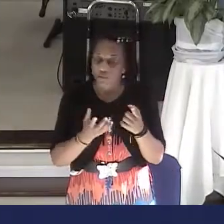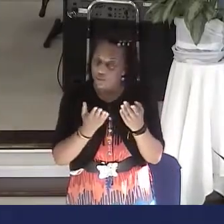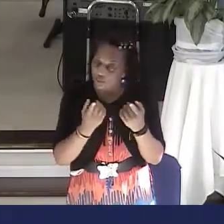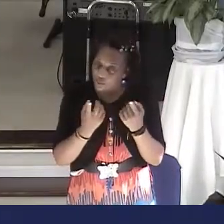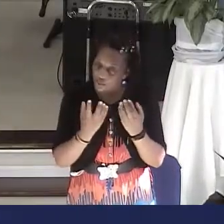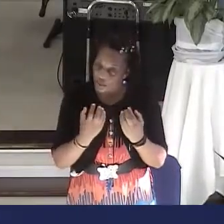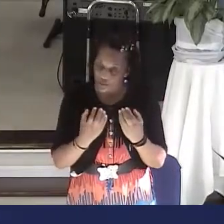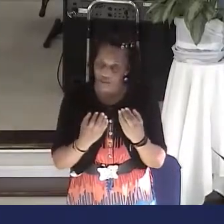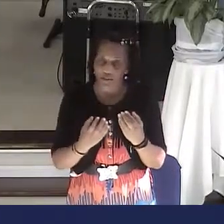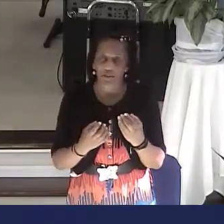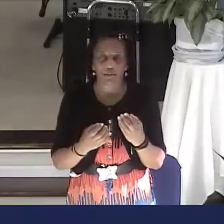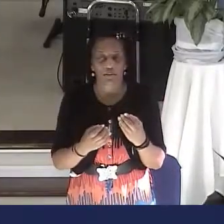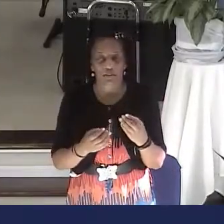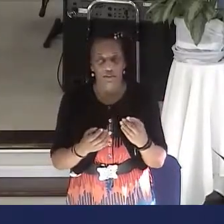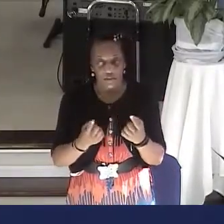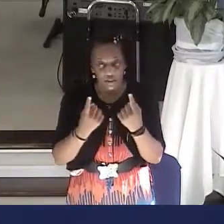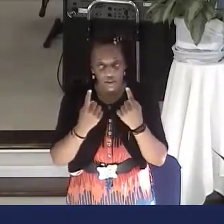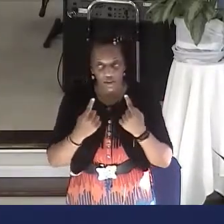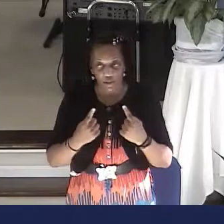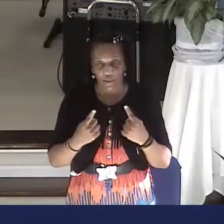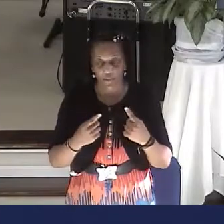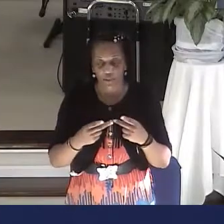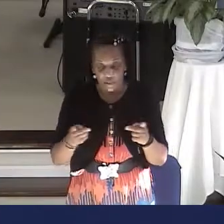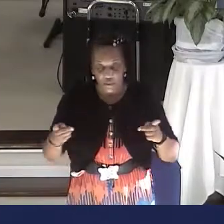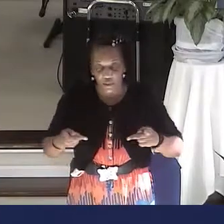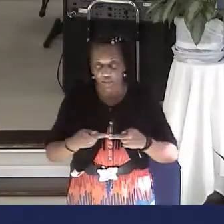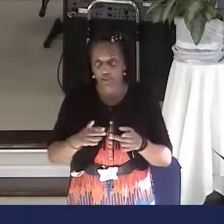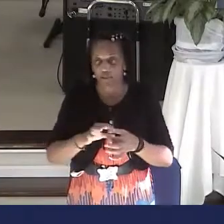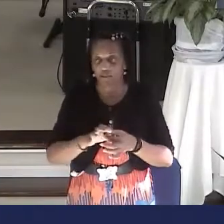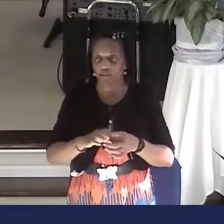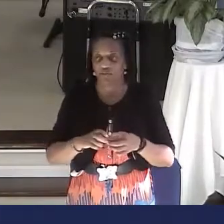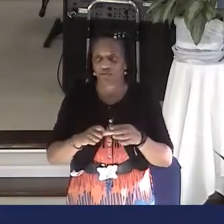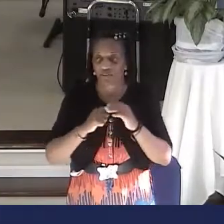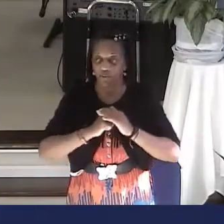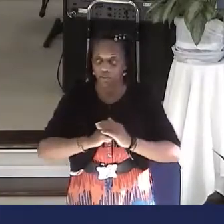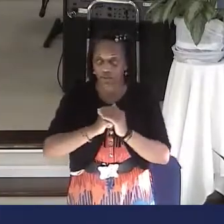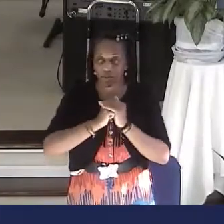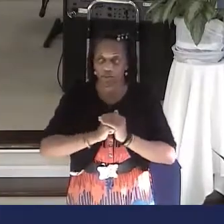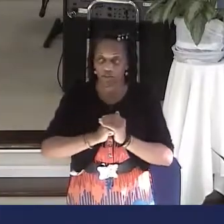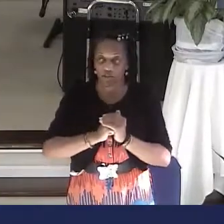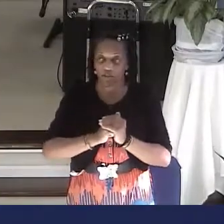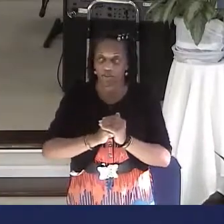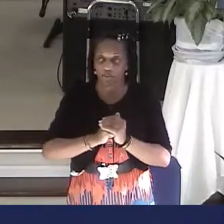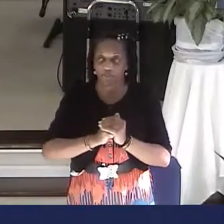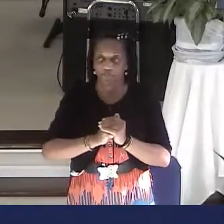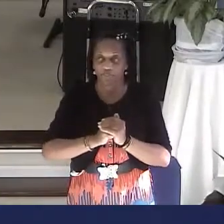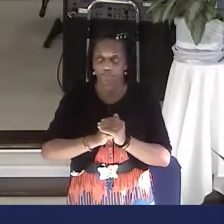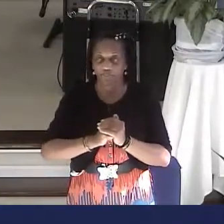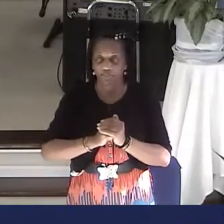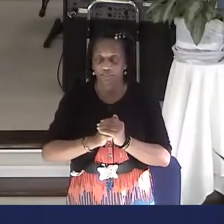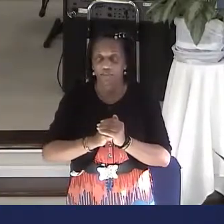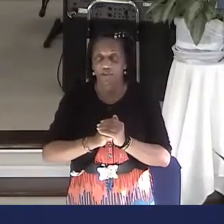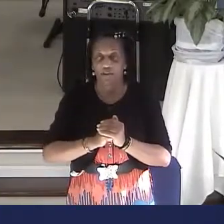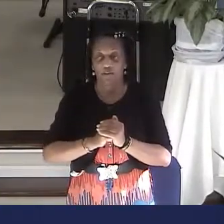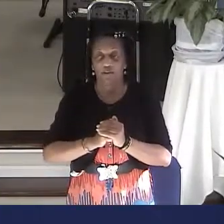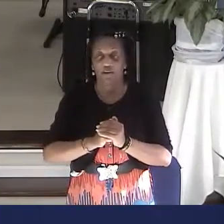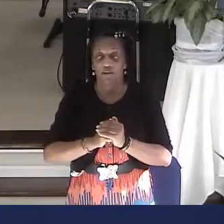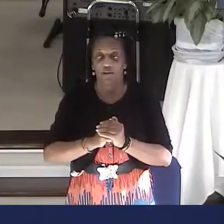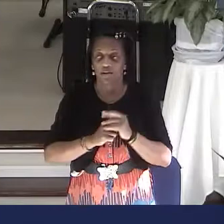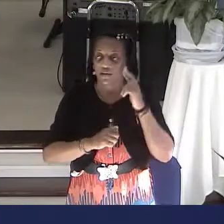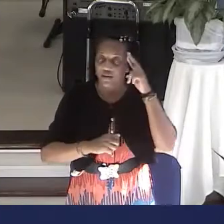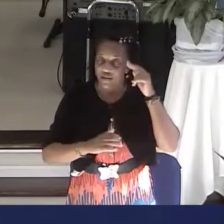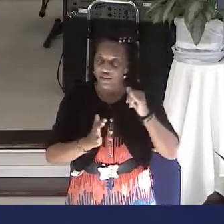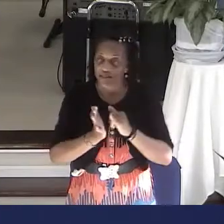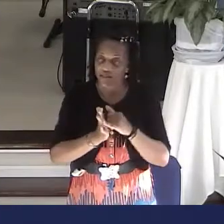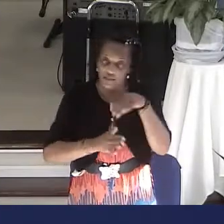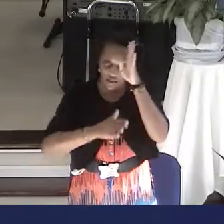see? When can I hear? When can I go into your presence? You realize that God is a spirit, and they worship him, must worship in